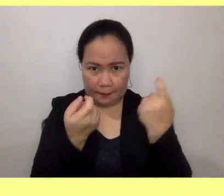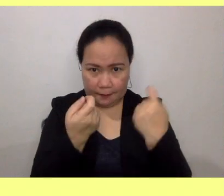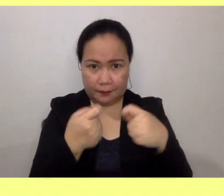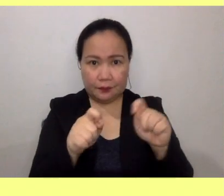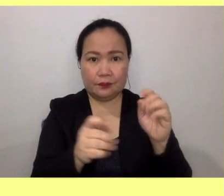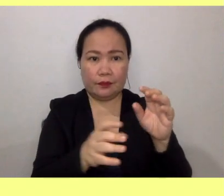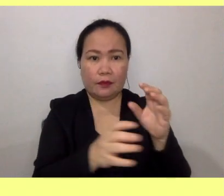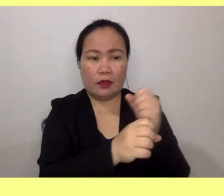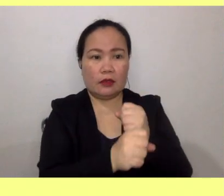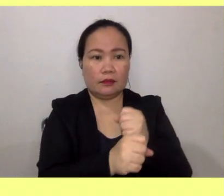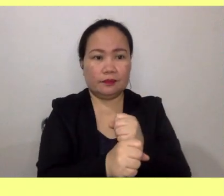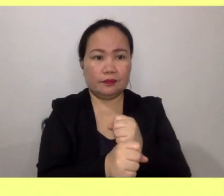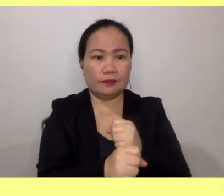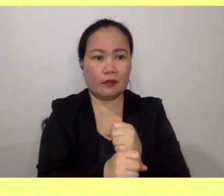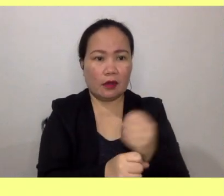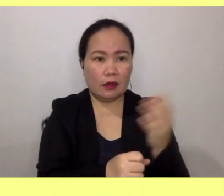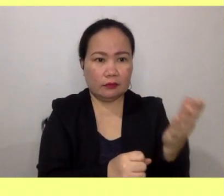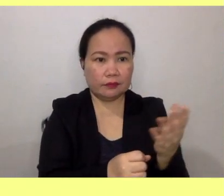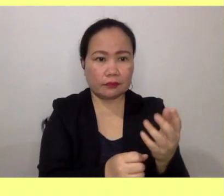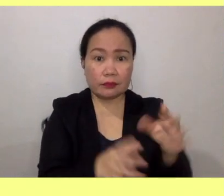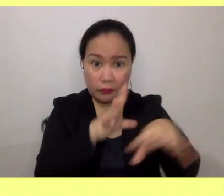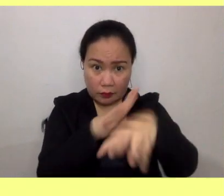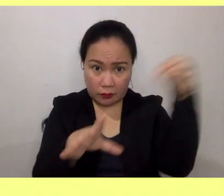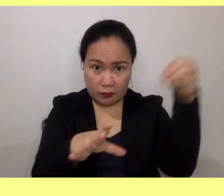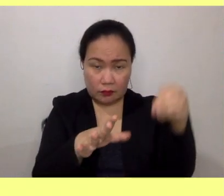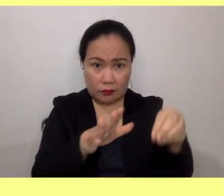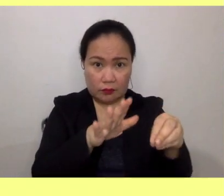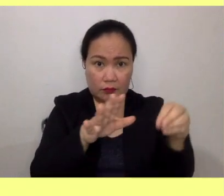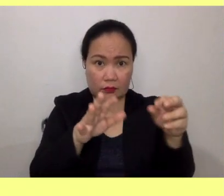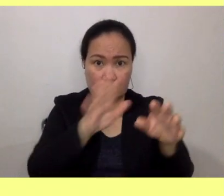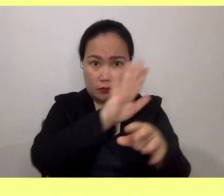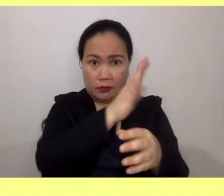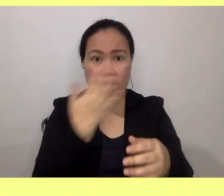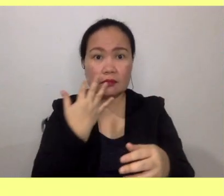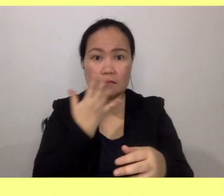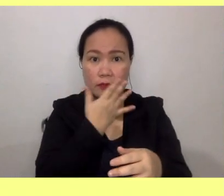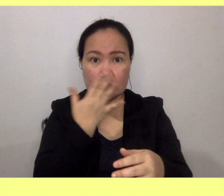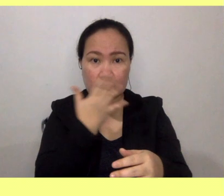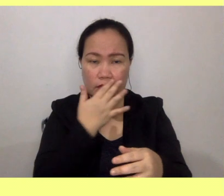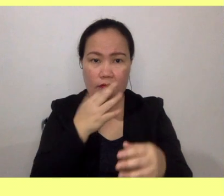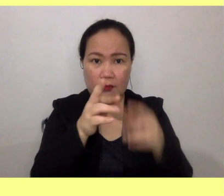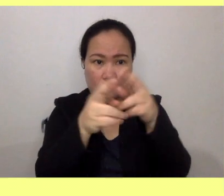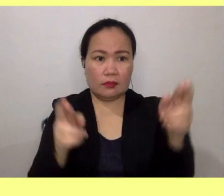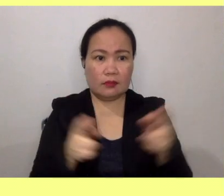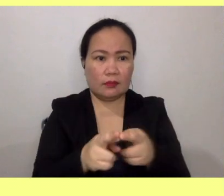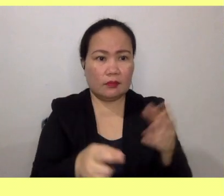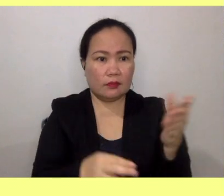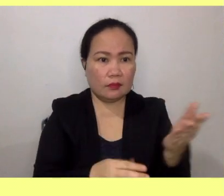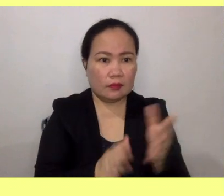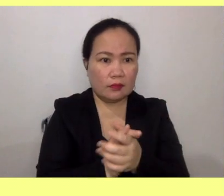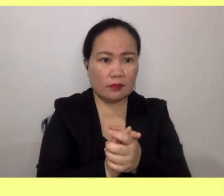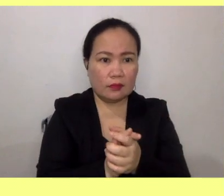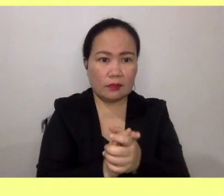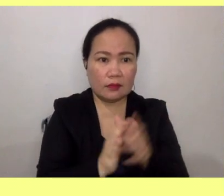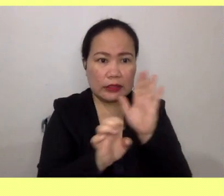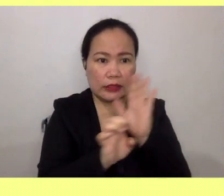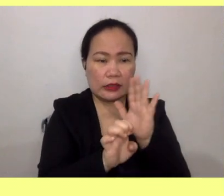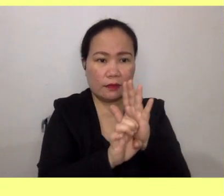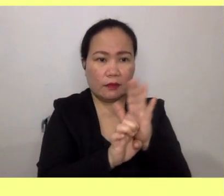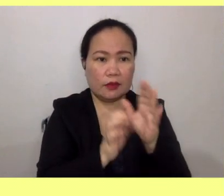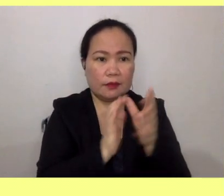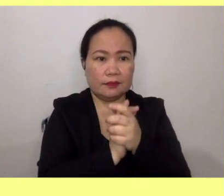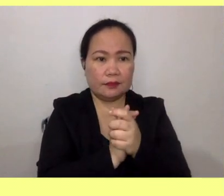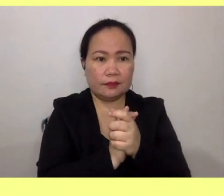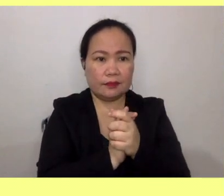point outside dun sa shaded region. So, ito. So, anong ordered pair ito? This is,